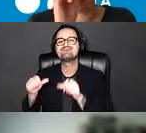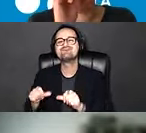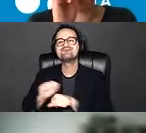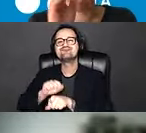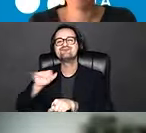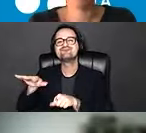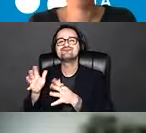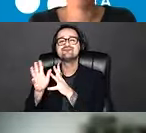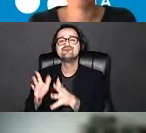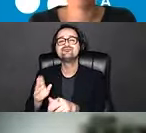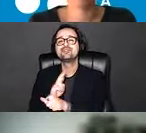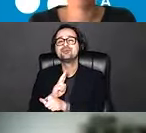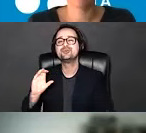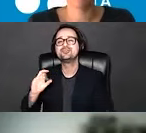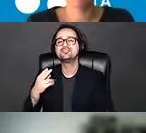begin chatting in.